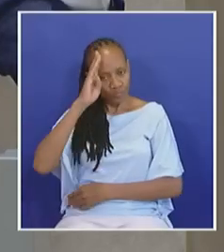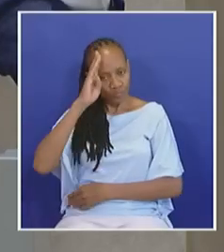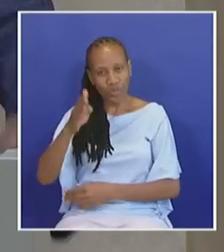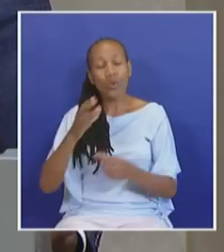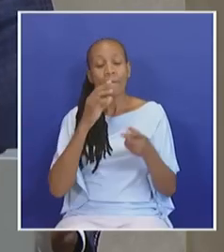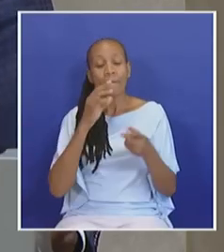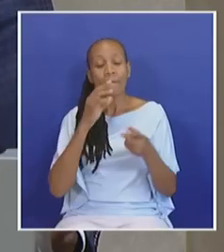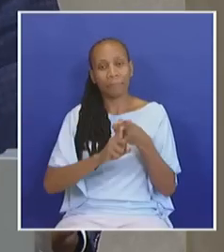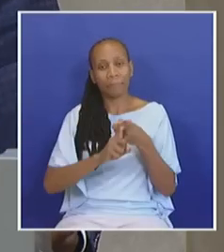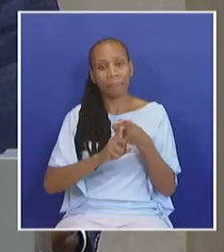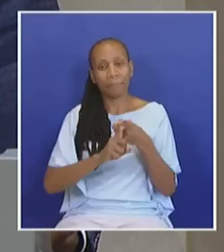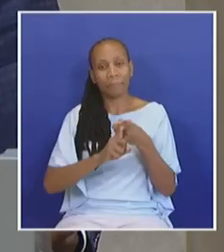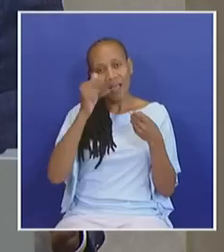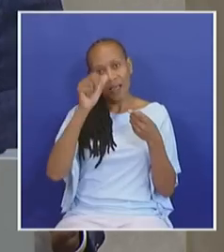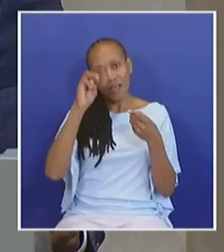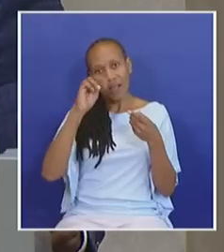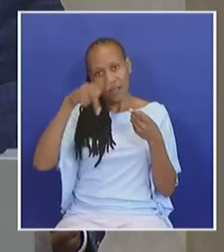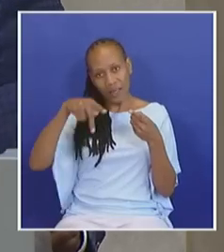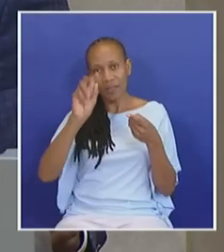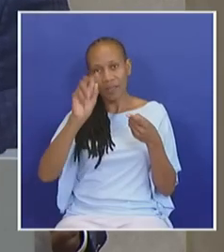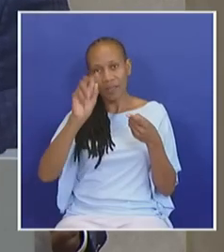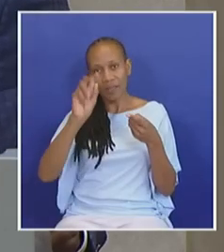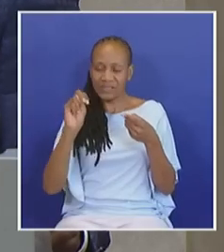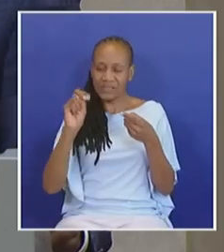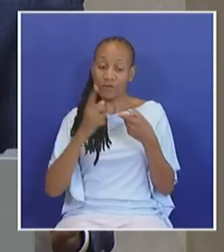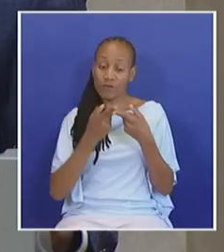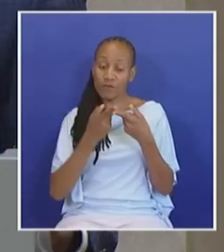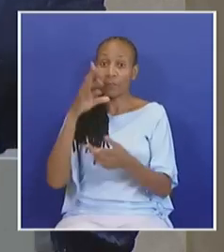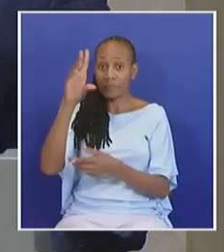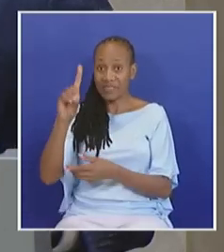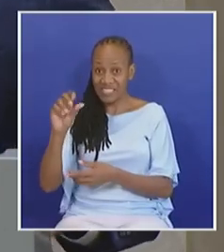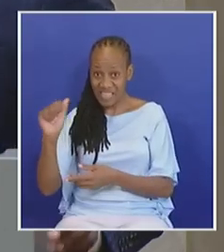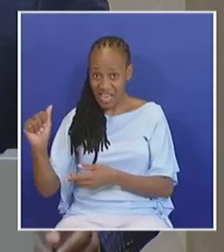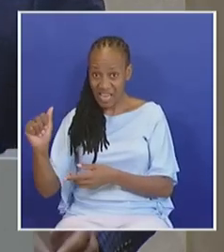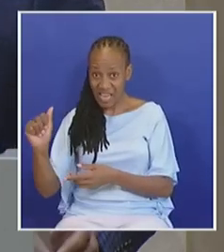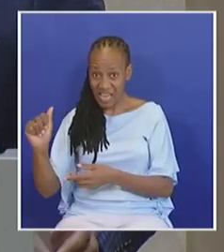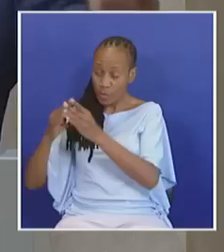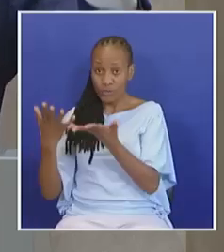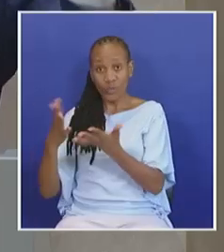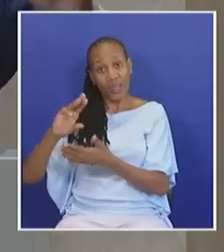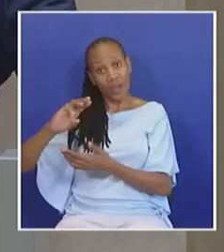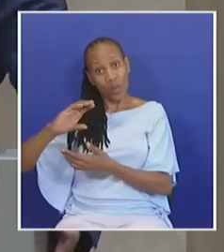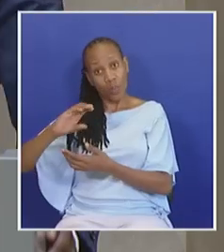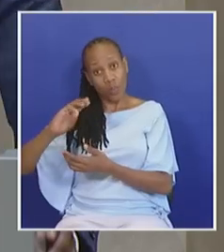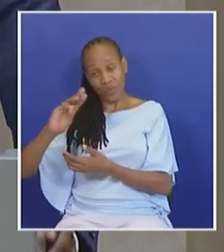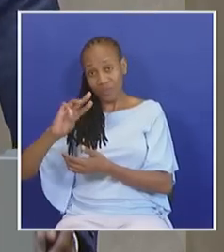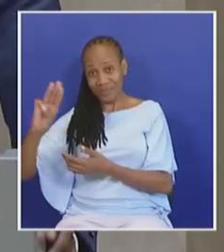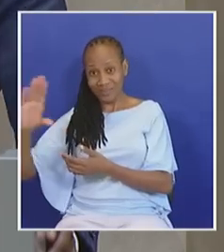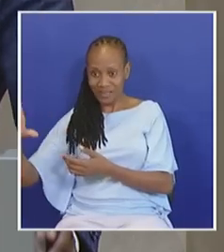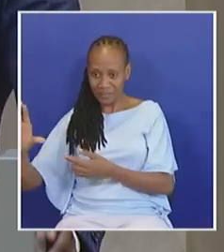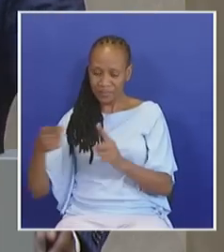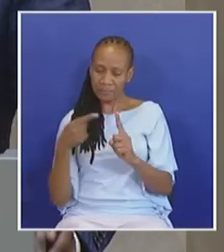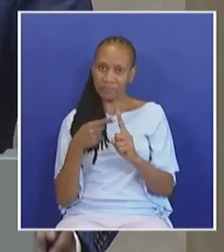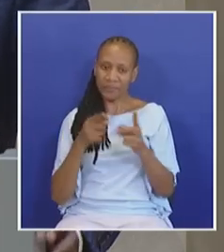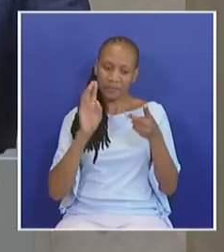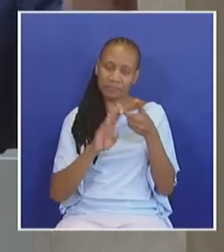Mr. Mike Hampton, a community activist from a DA-led national municipality in Western Cape, and an attorney, Ms.